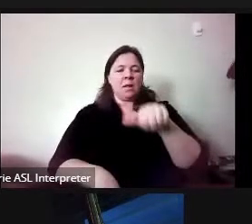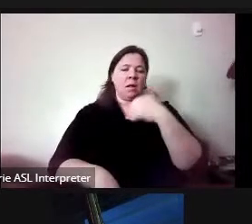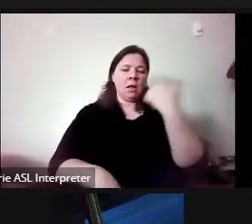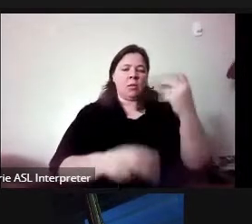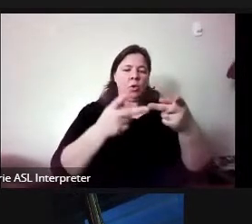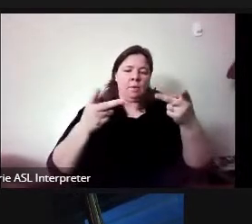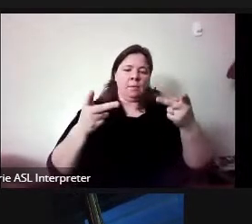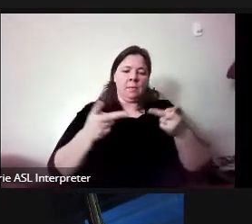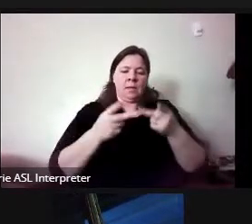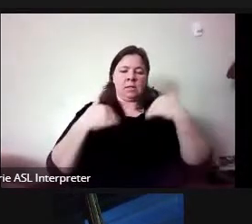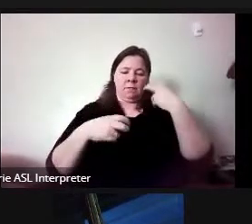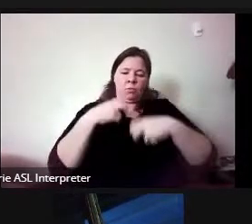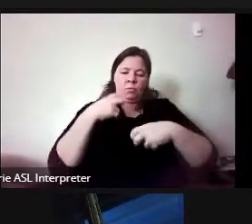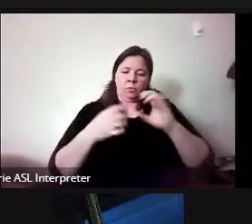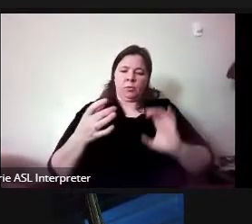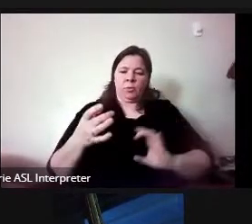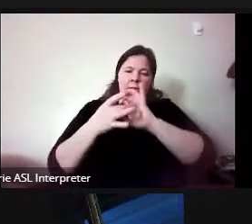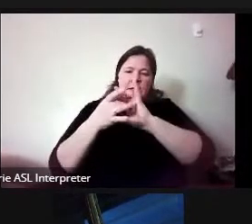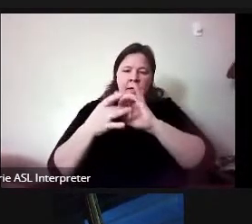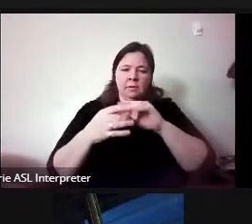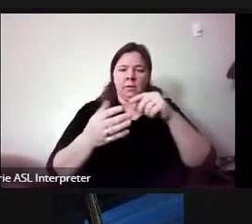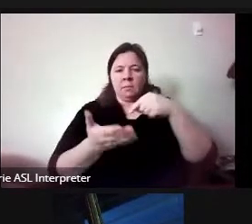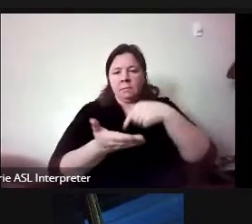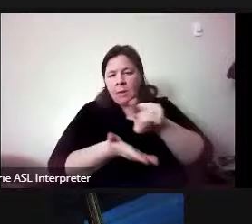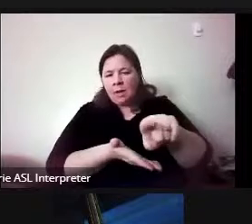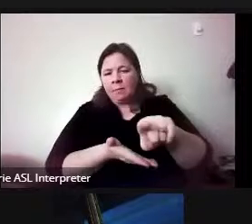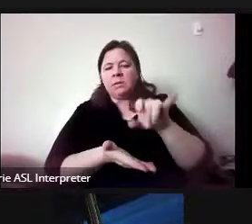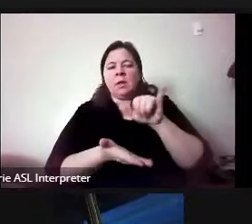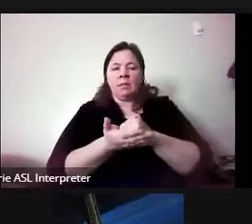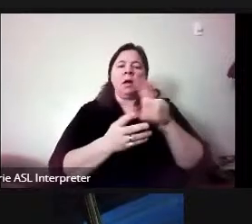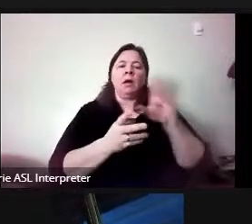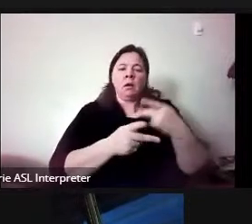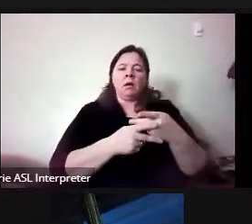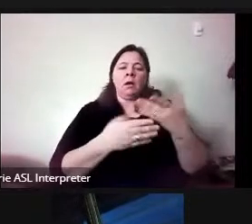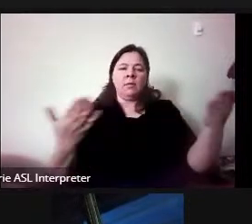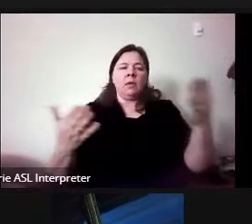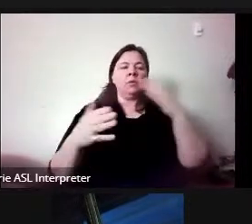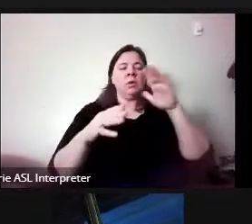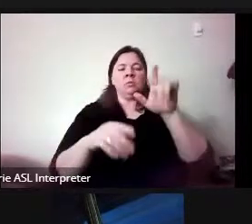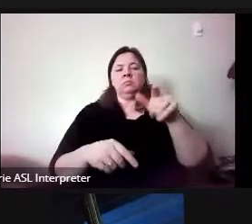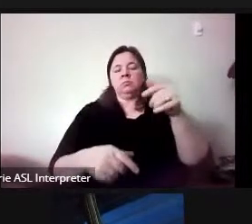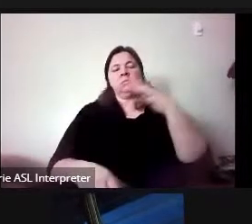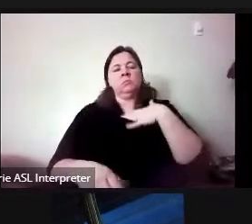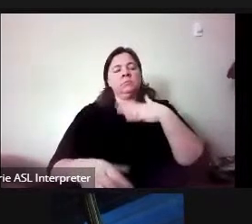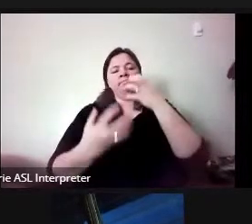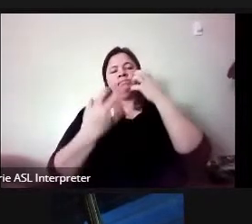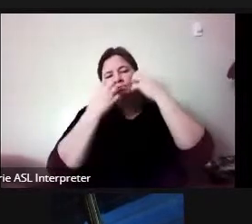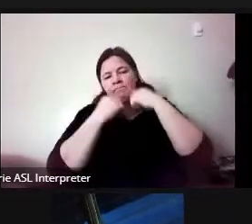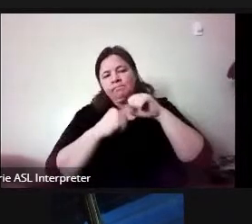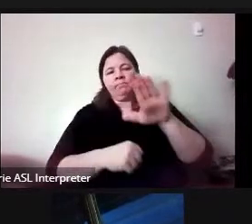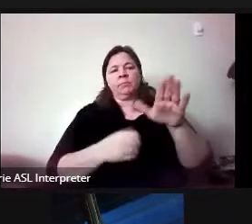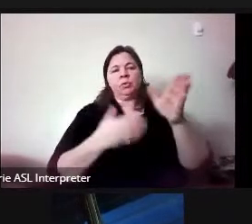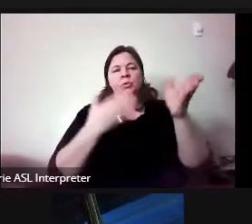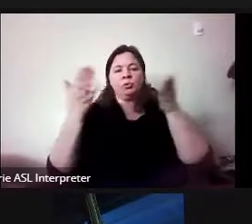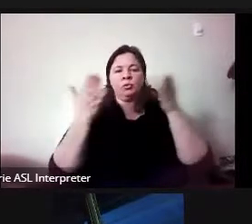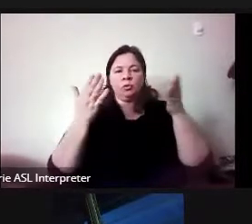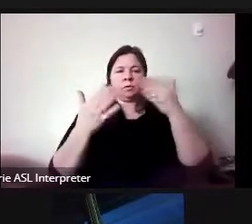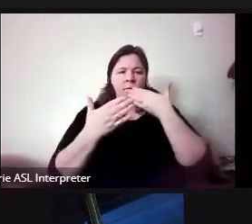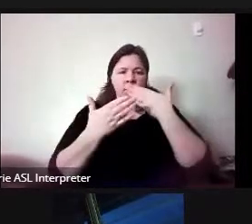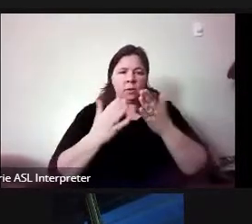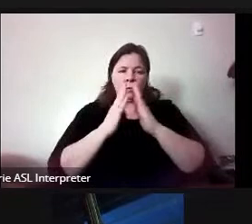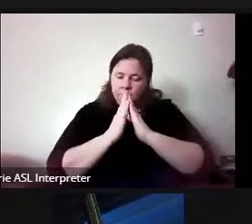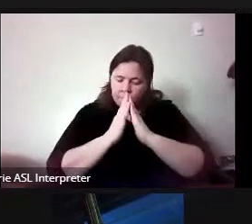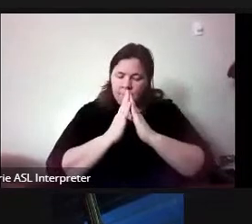places that have problems with connectivity, with payments and what have you. So she's a real asset, and we thank you for your service as well.